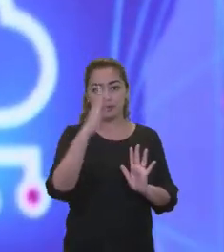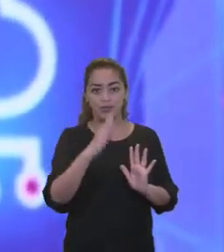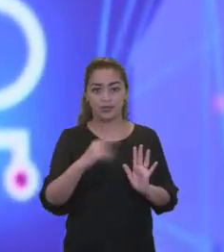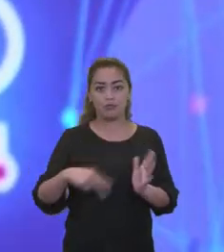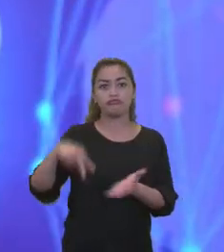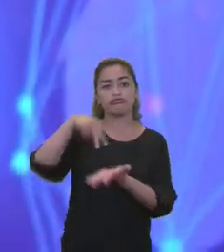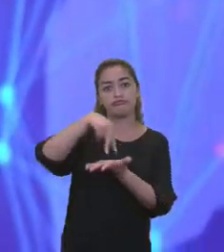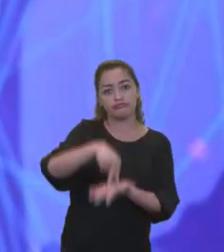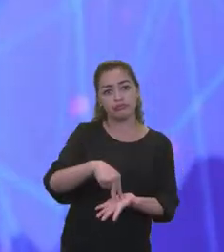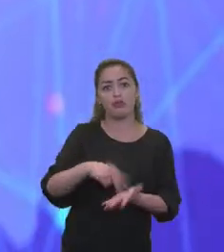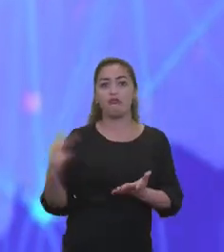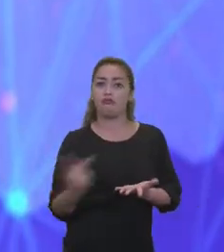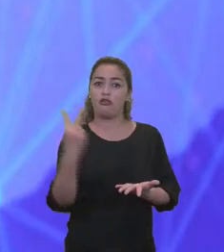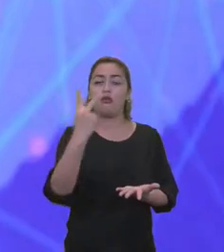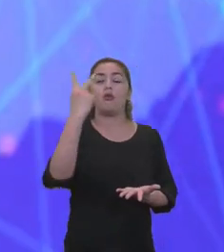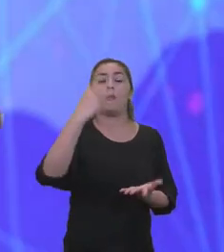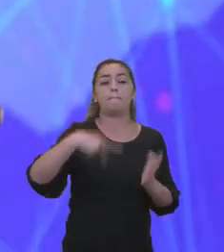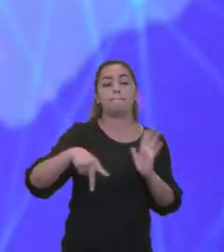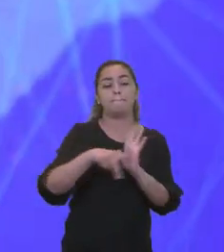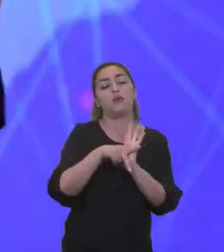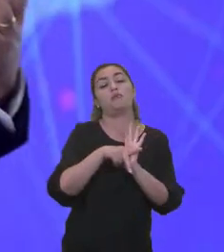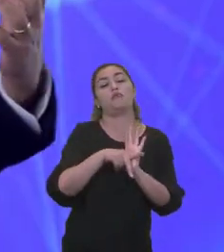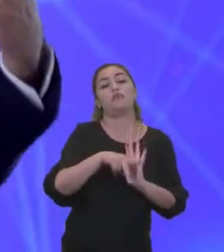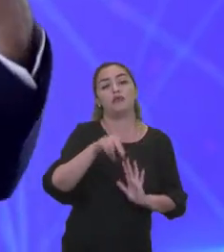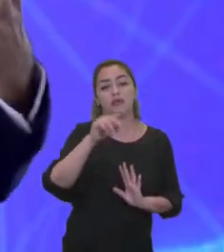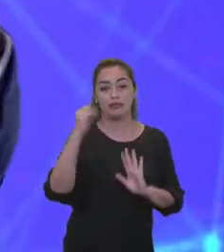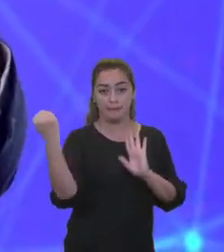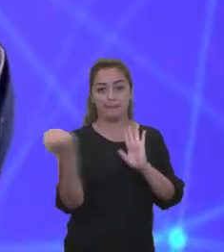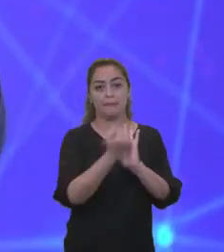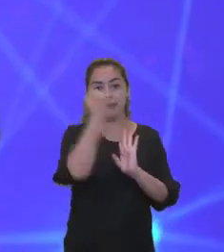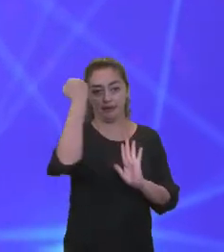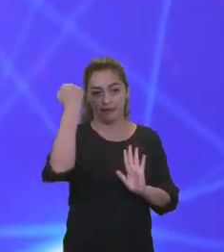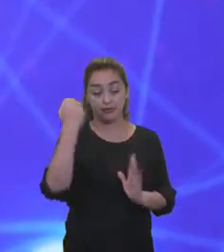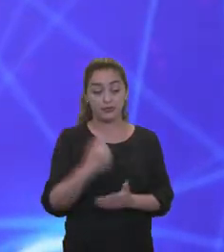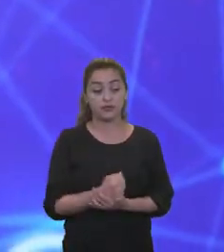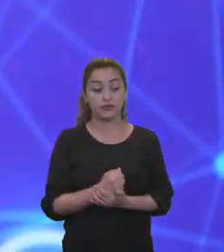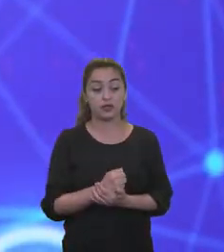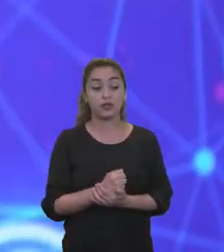That came together with the values of our brand. So